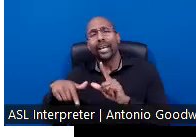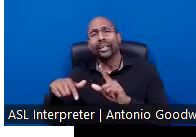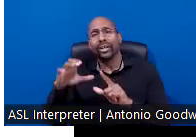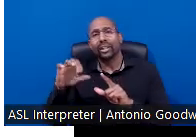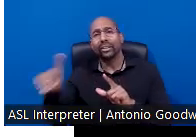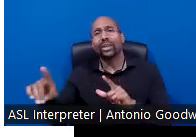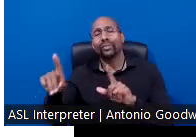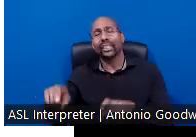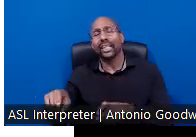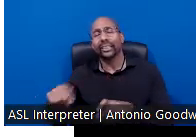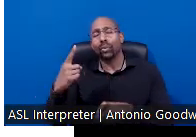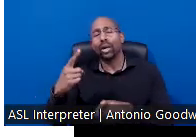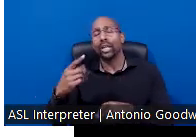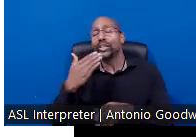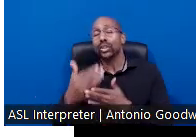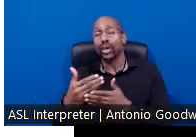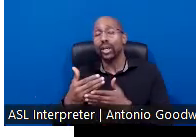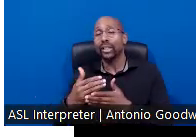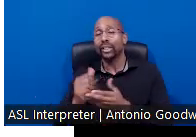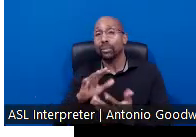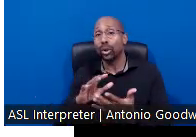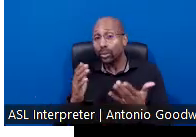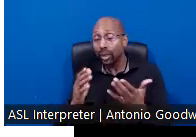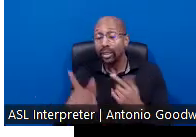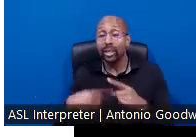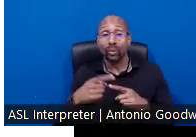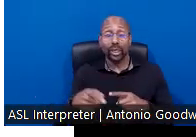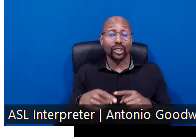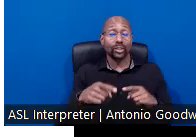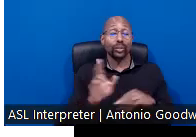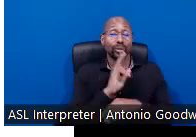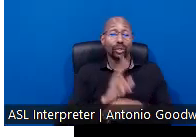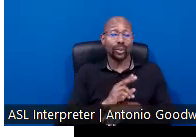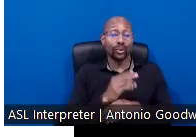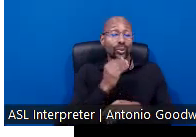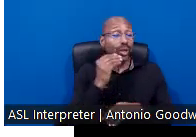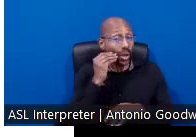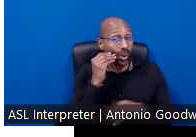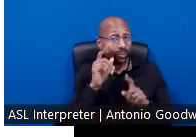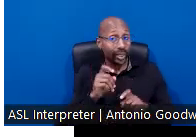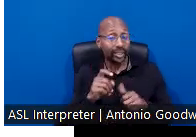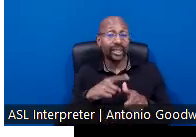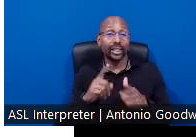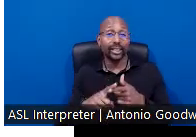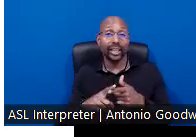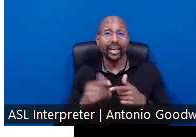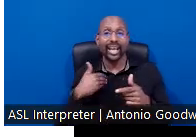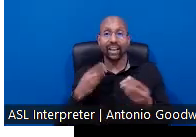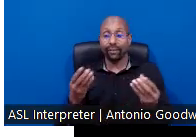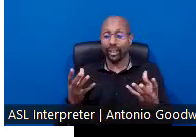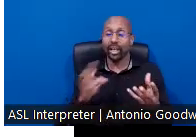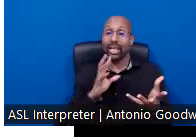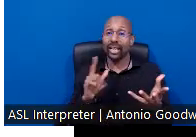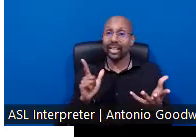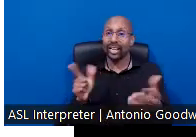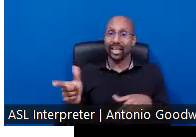good rule of thumb is when you do your at-home COVID test and you put the solution in the mechanism that is going to tell you if you have